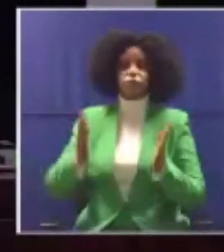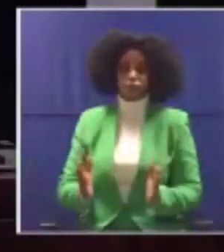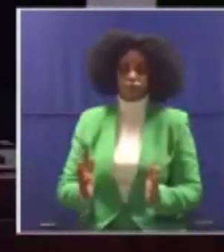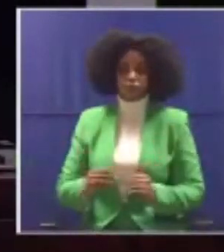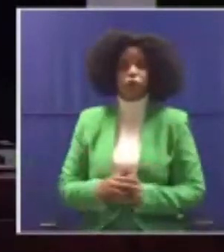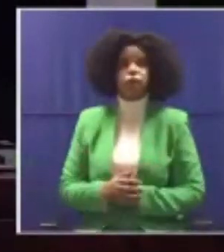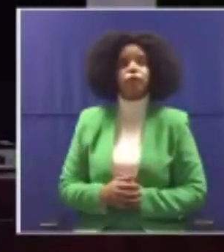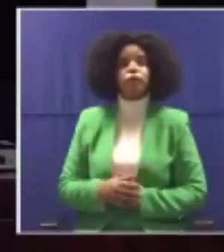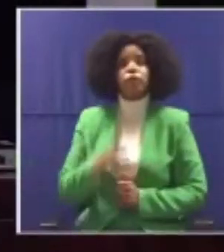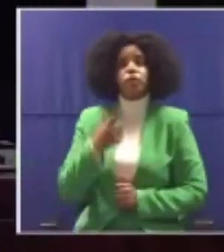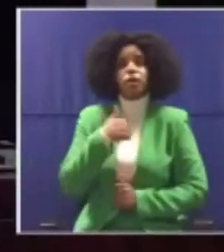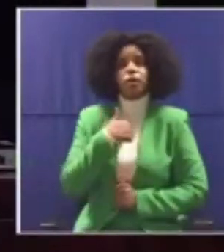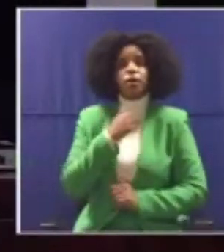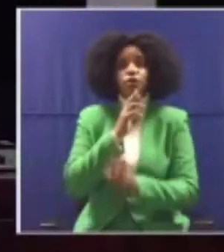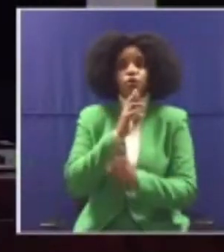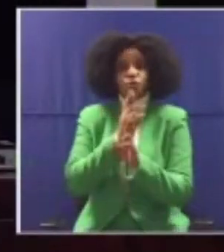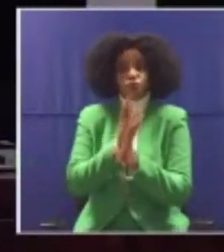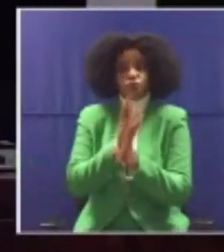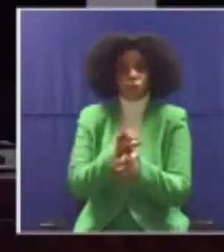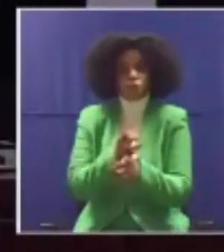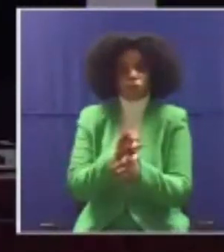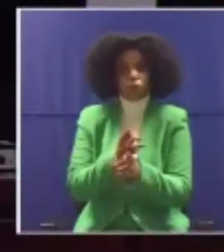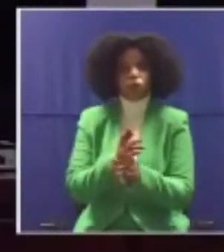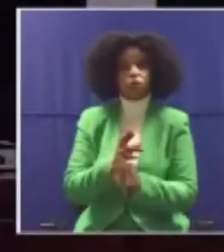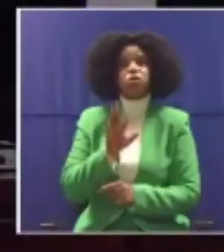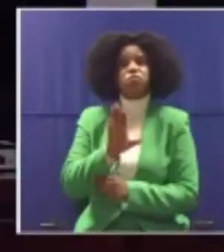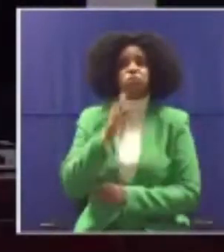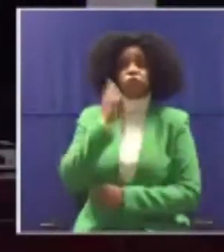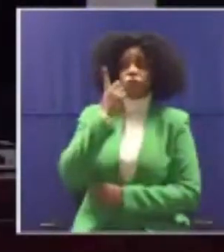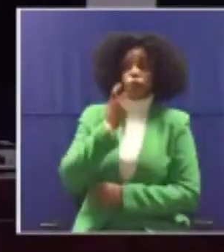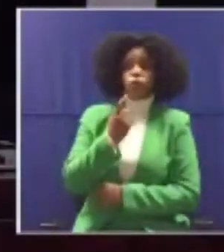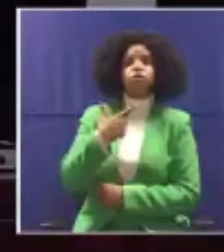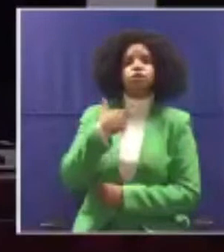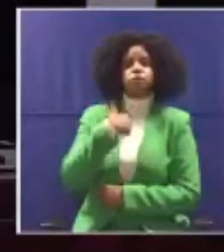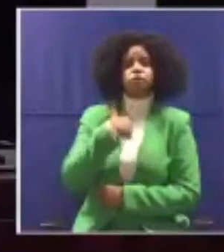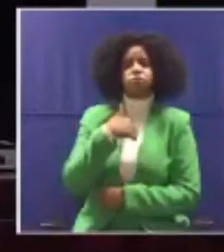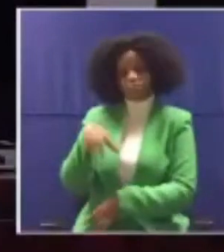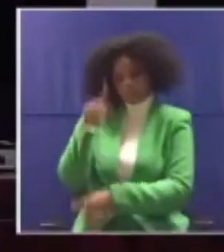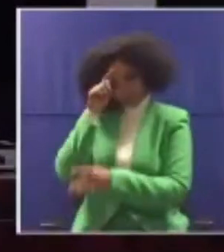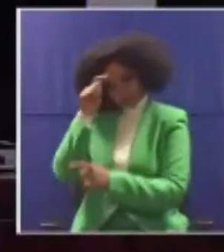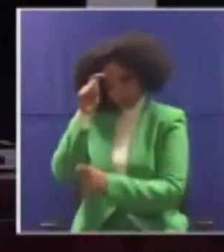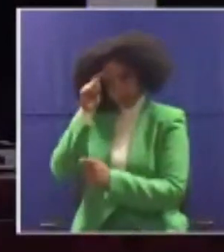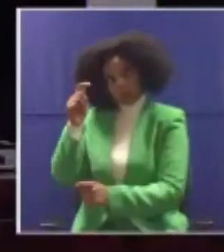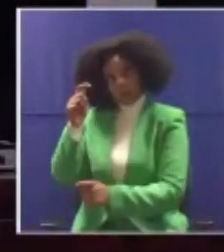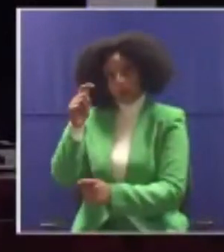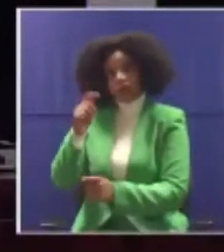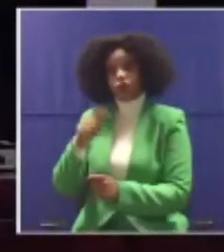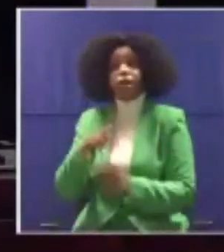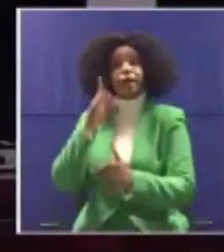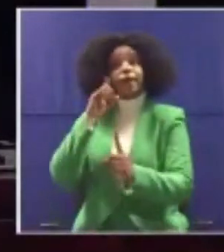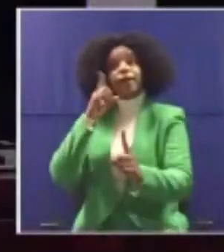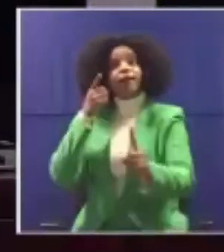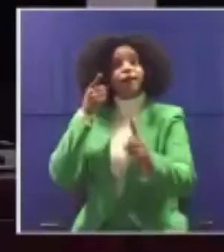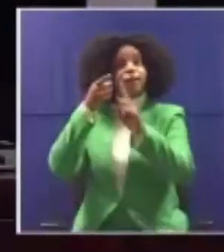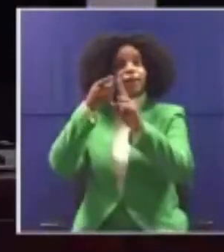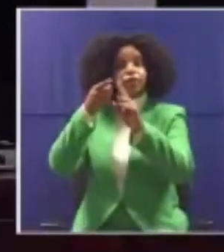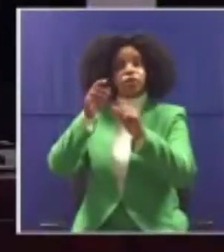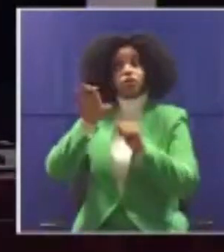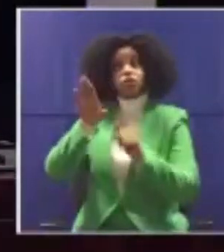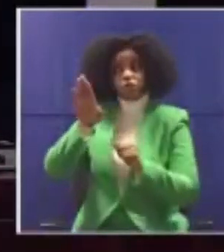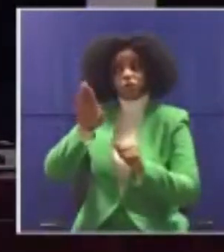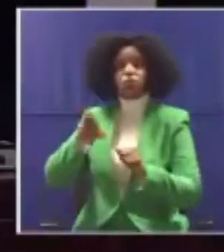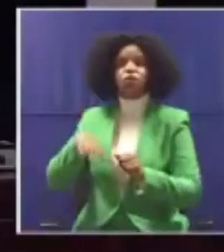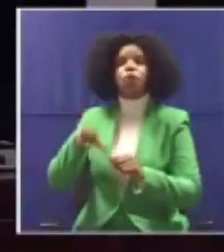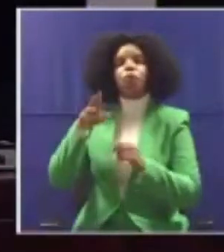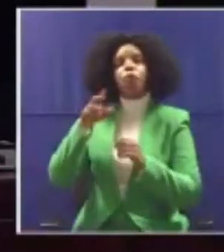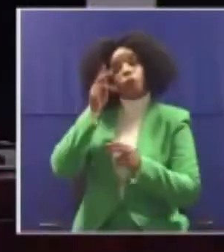question by the Chief Whip of the Opposition, I acknowledge the intention by the Honorable Member to introduce the Private